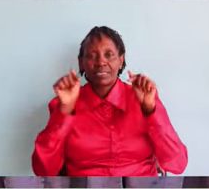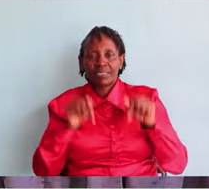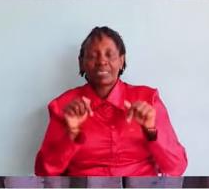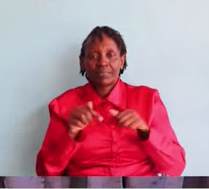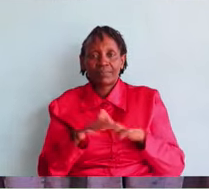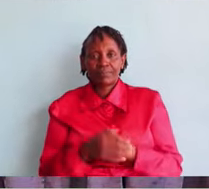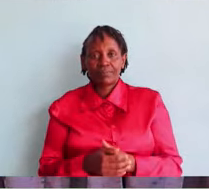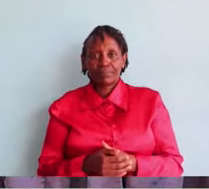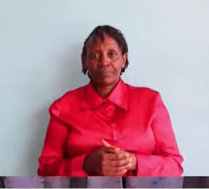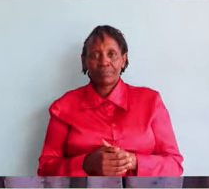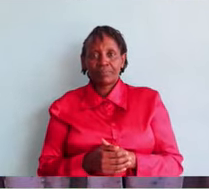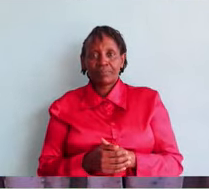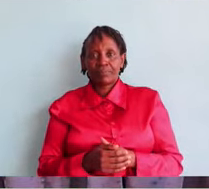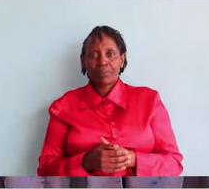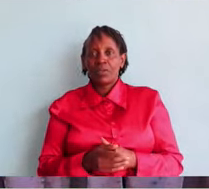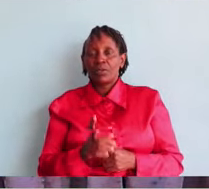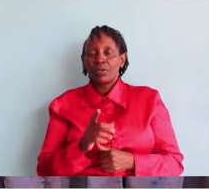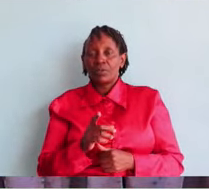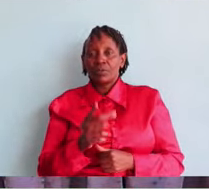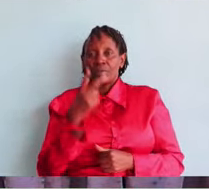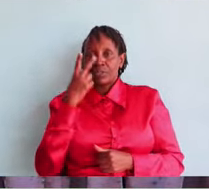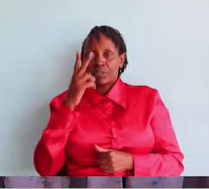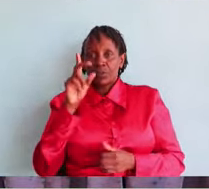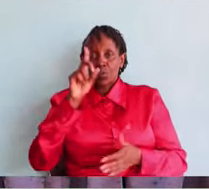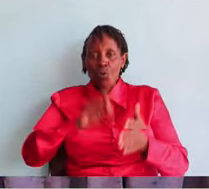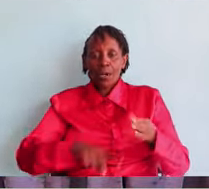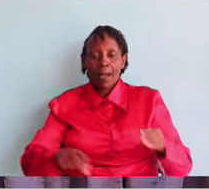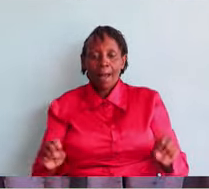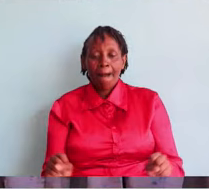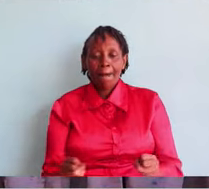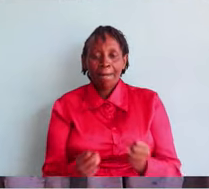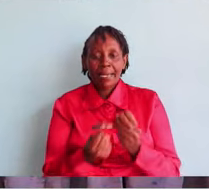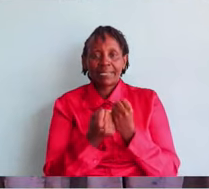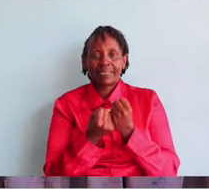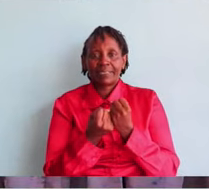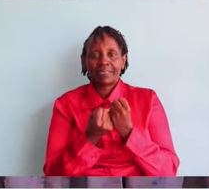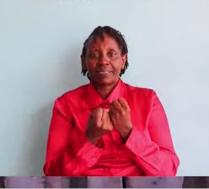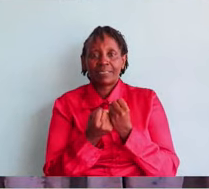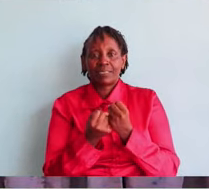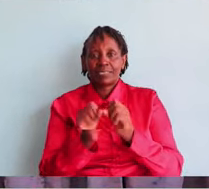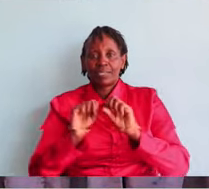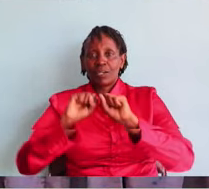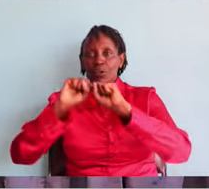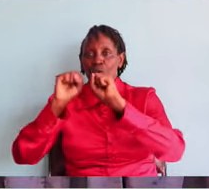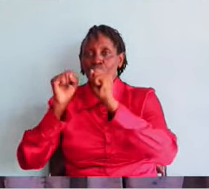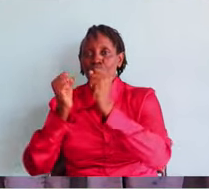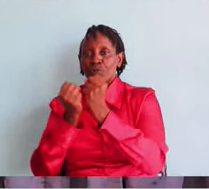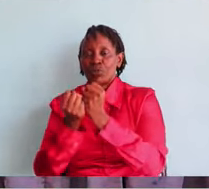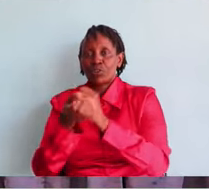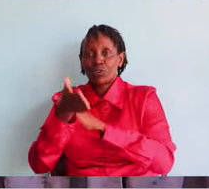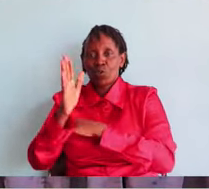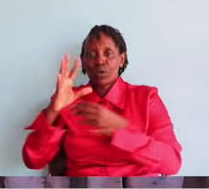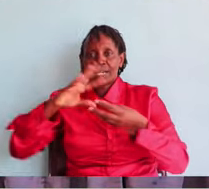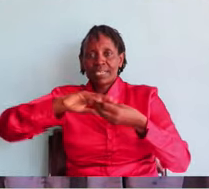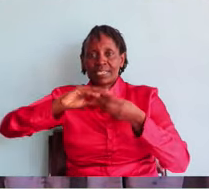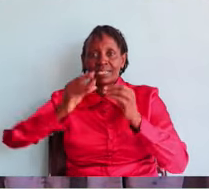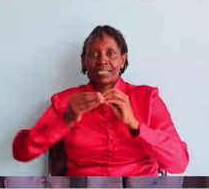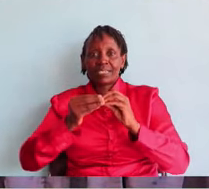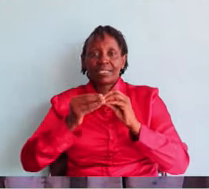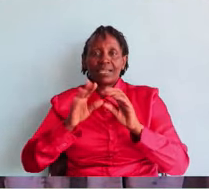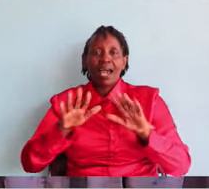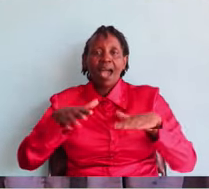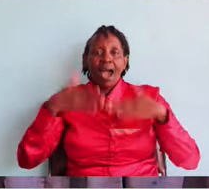Now, so we saw what happened in Genesis and the kind of community that God created and how